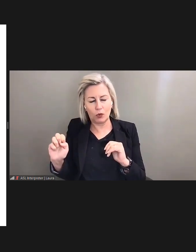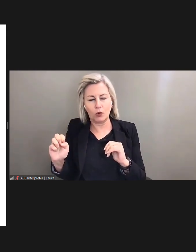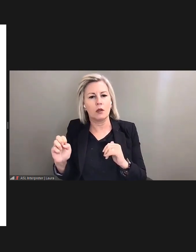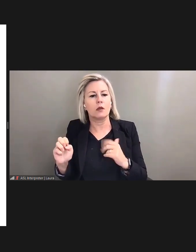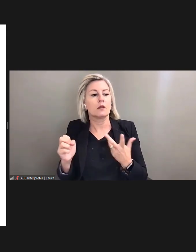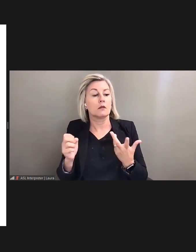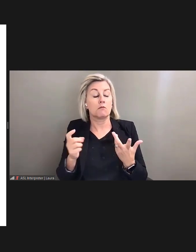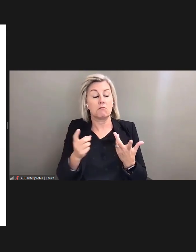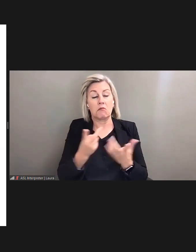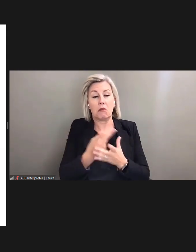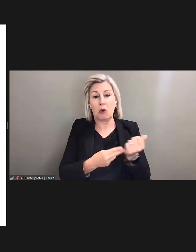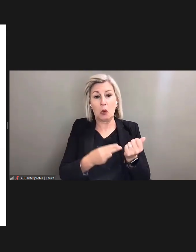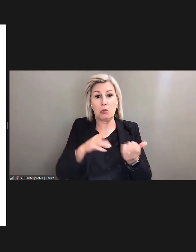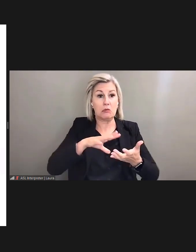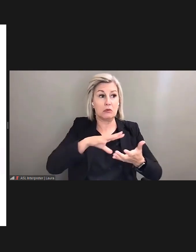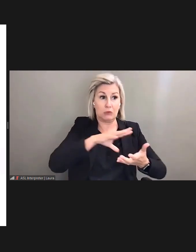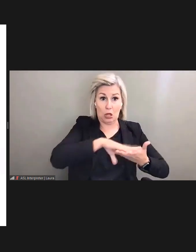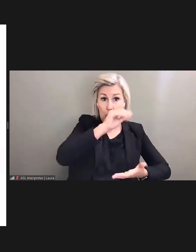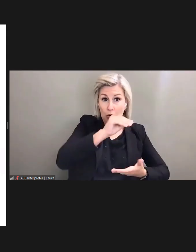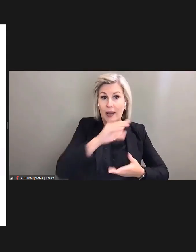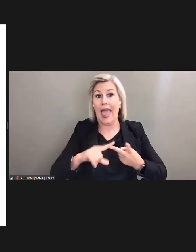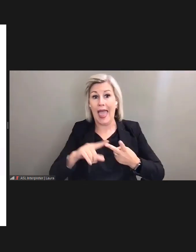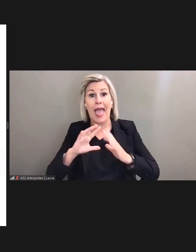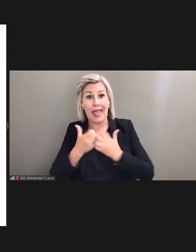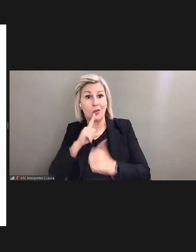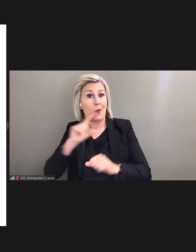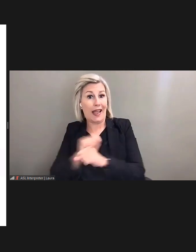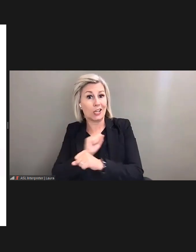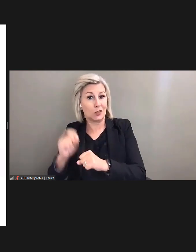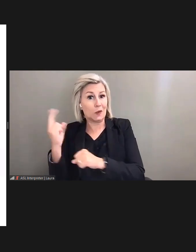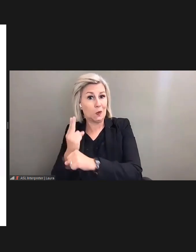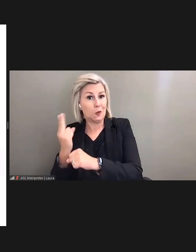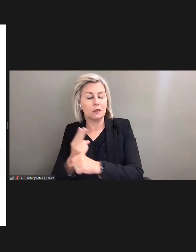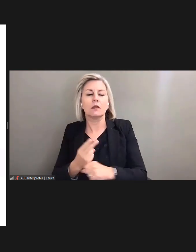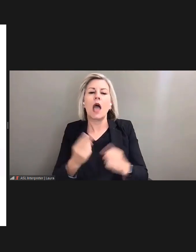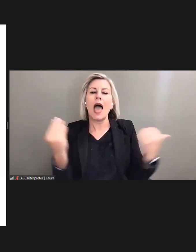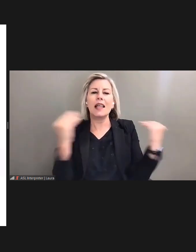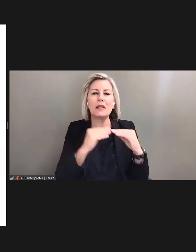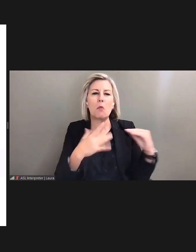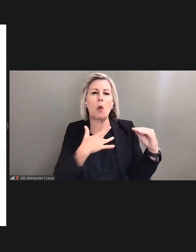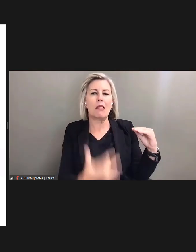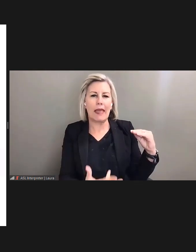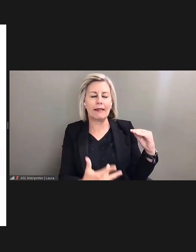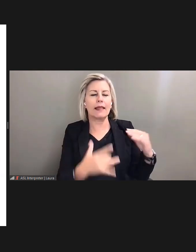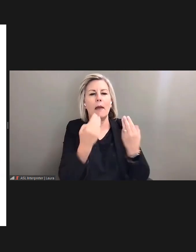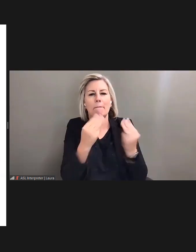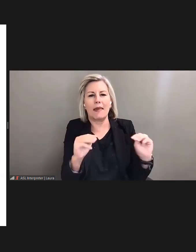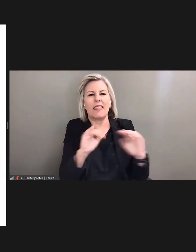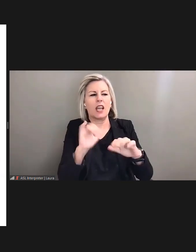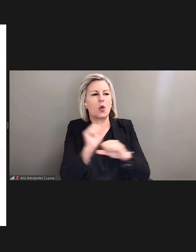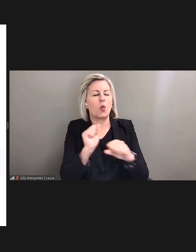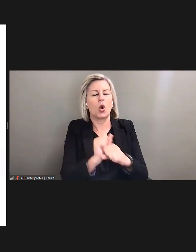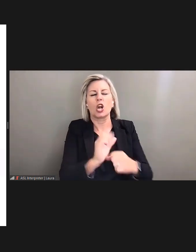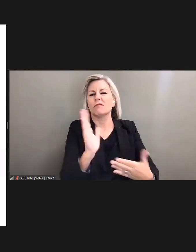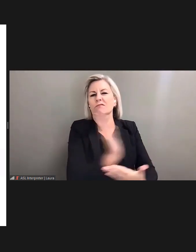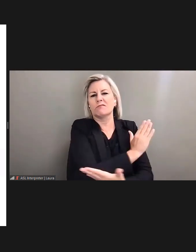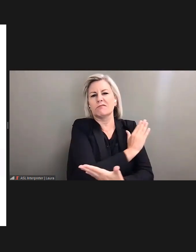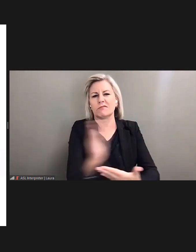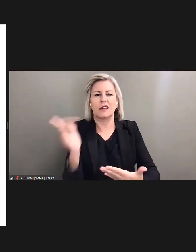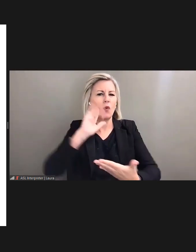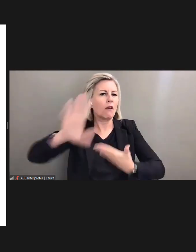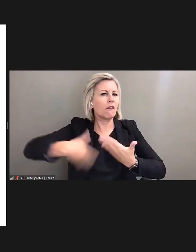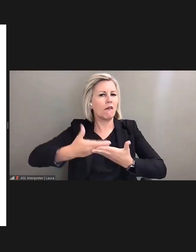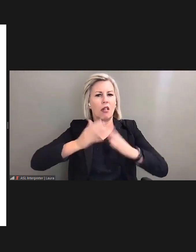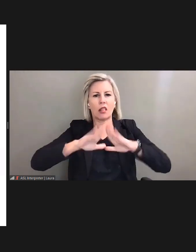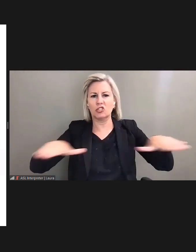to do and to actually implement. But really, it's far more likely to be a method that can work across the board with all children